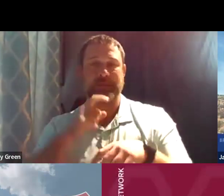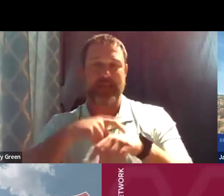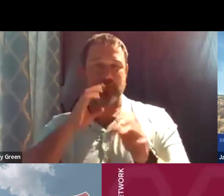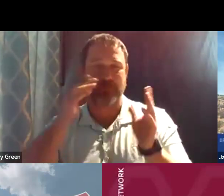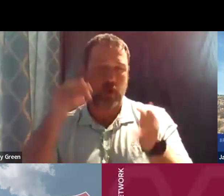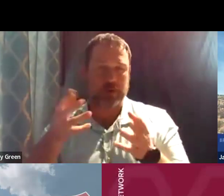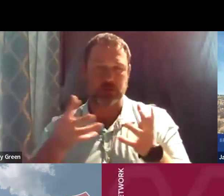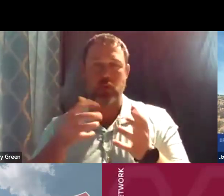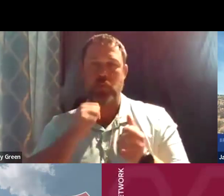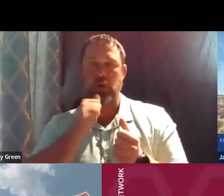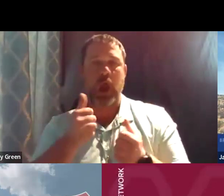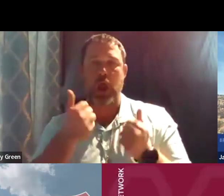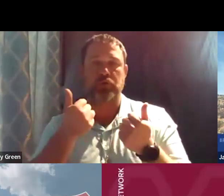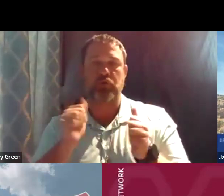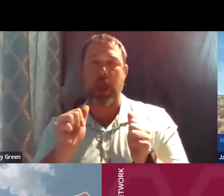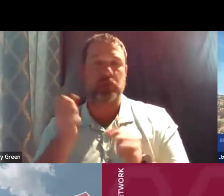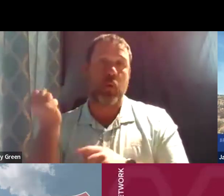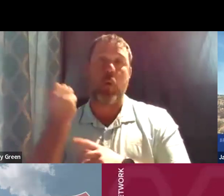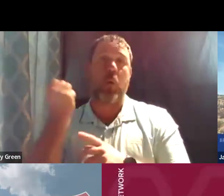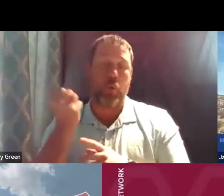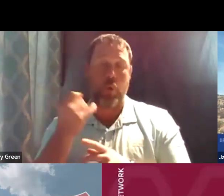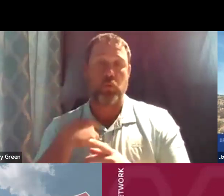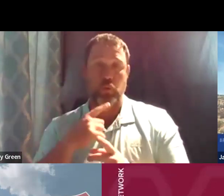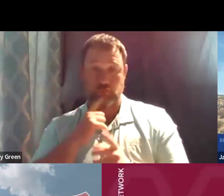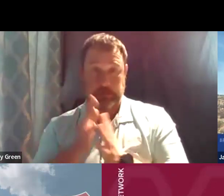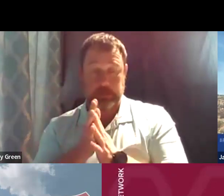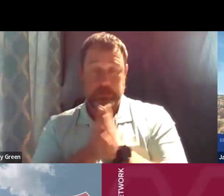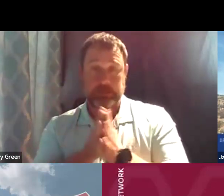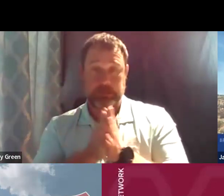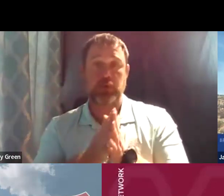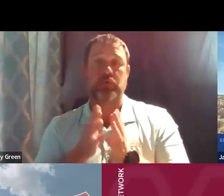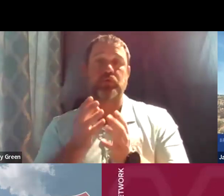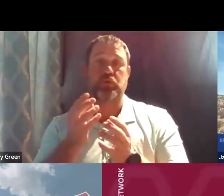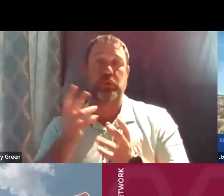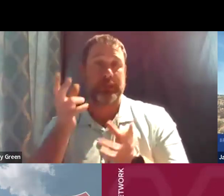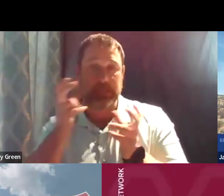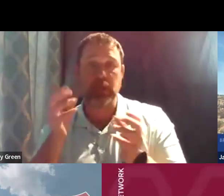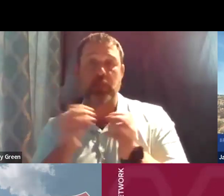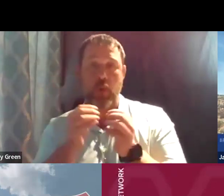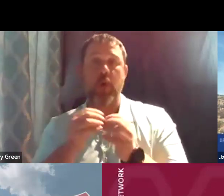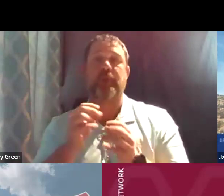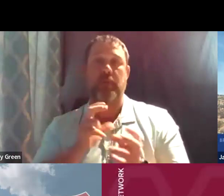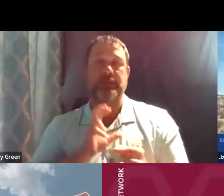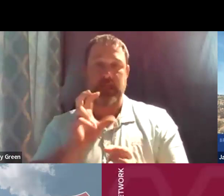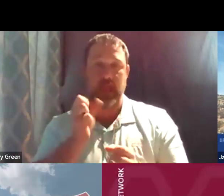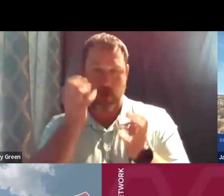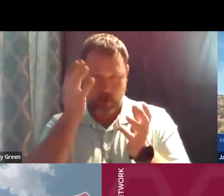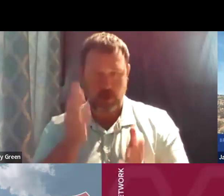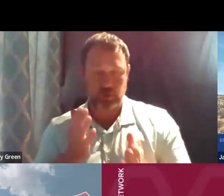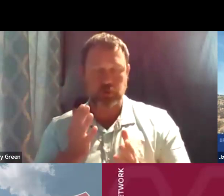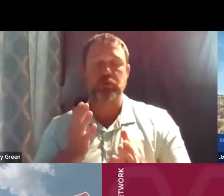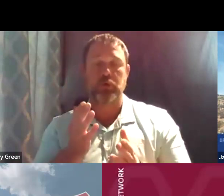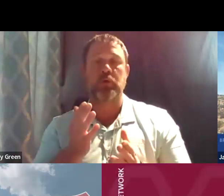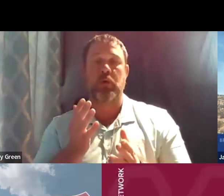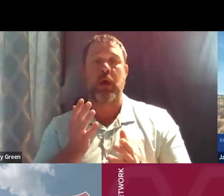on that. So we're not trying to hold that off. And we actually are really eager to hear more from the stakeholders on how we